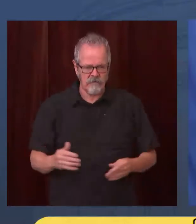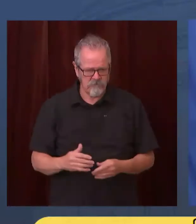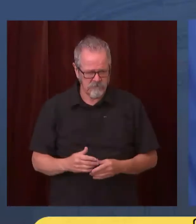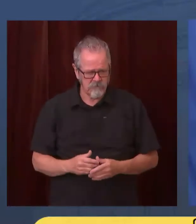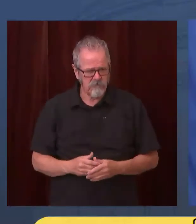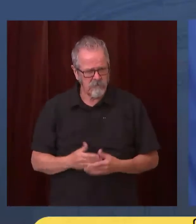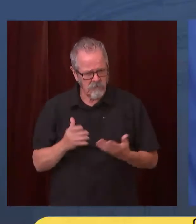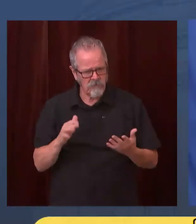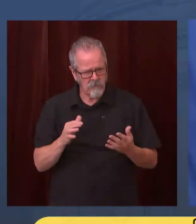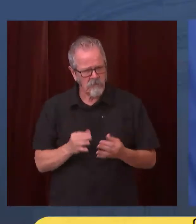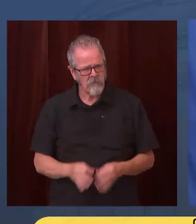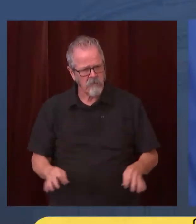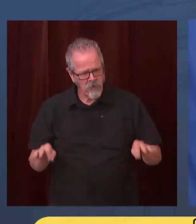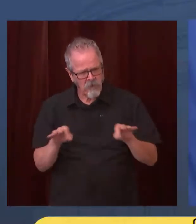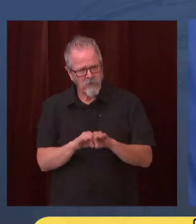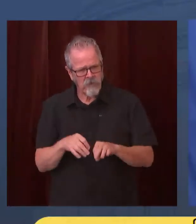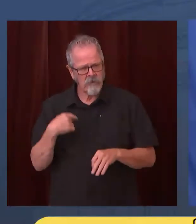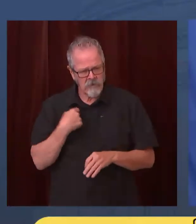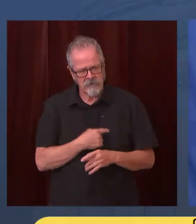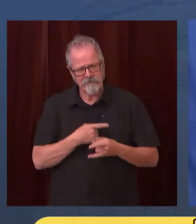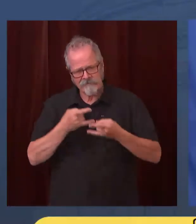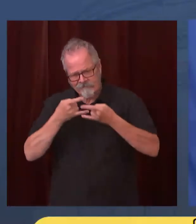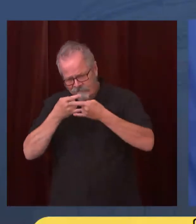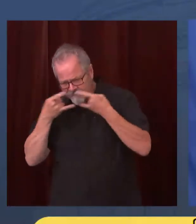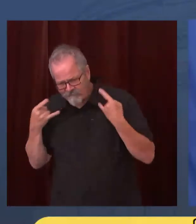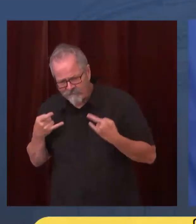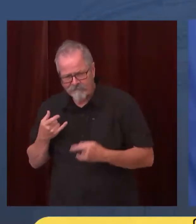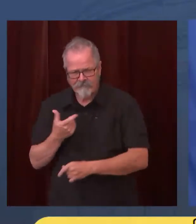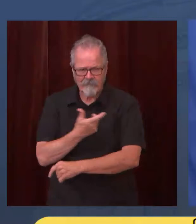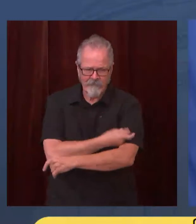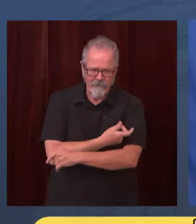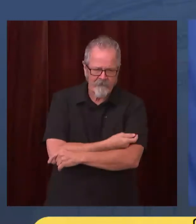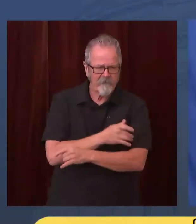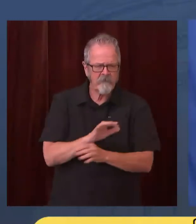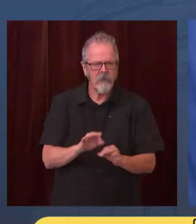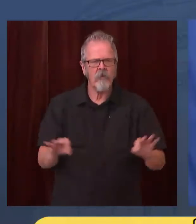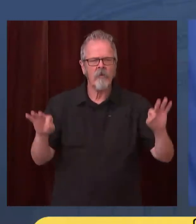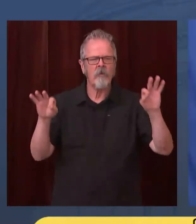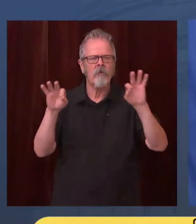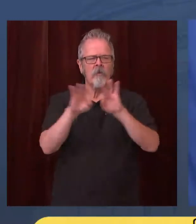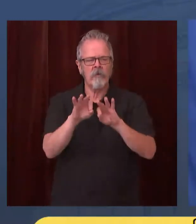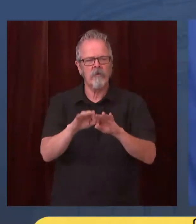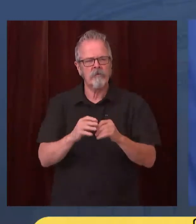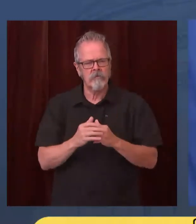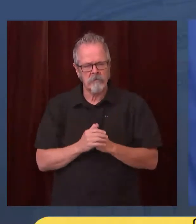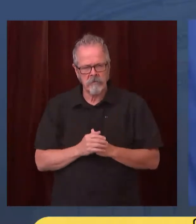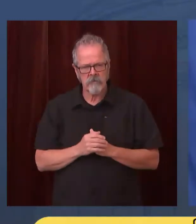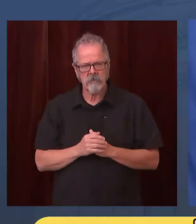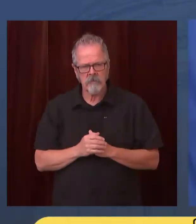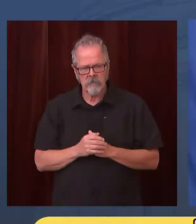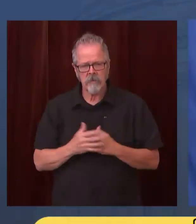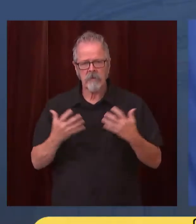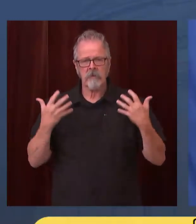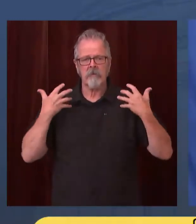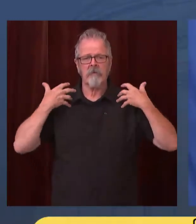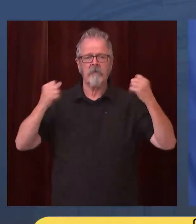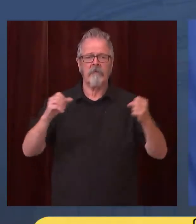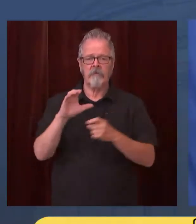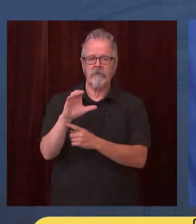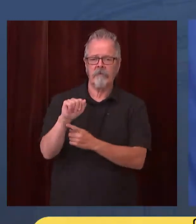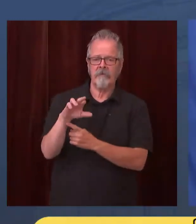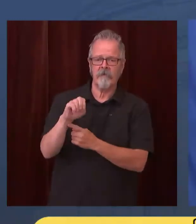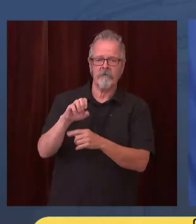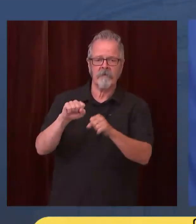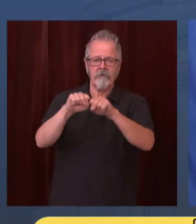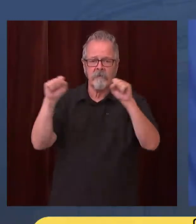the long term. The healthcare system, as I said a couple of weeks ago, is stressed, it's stretched, and certainly at the